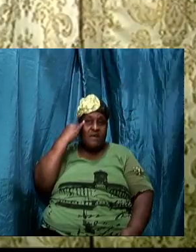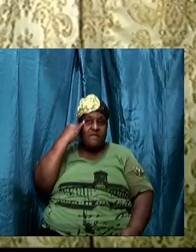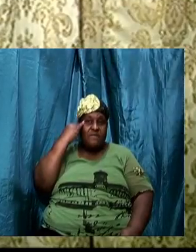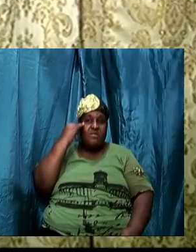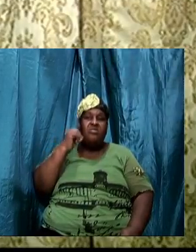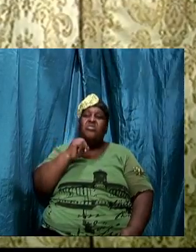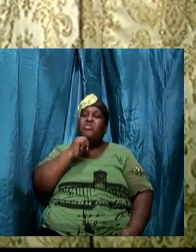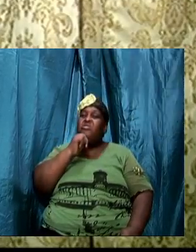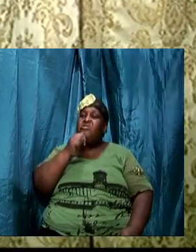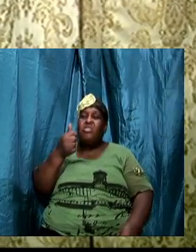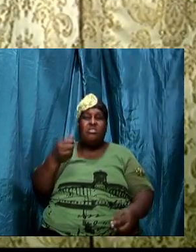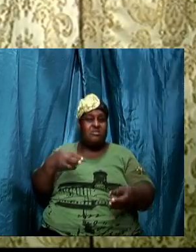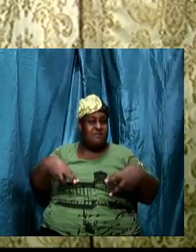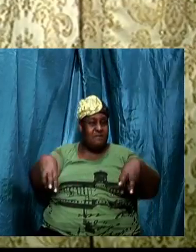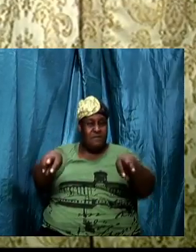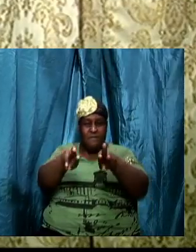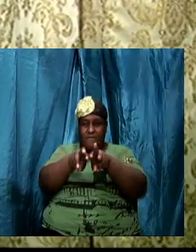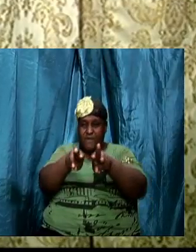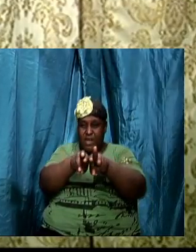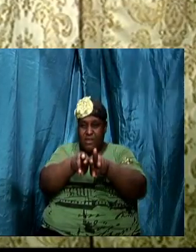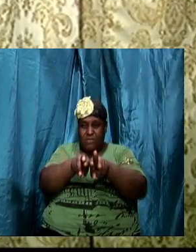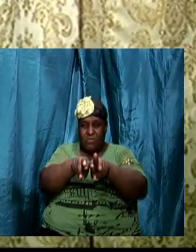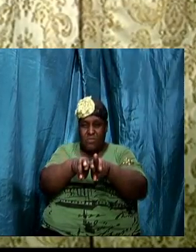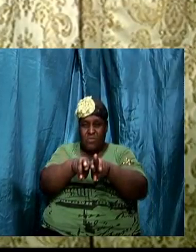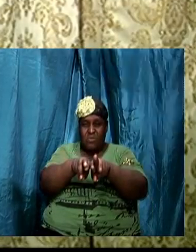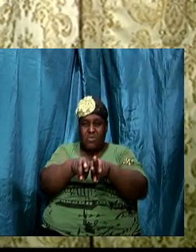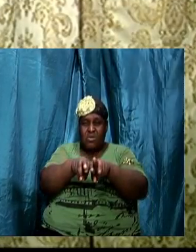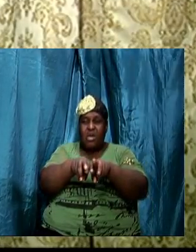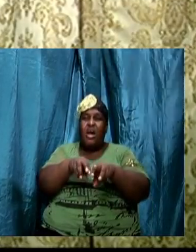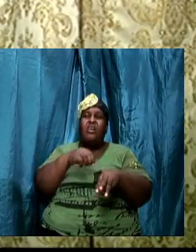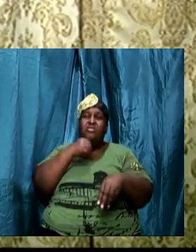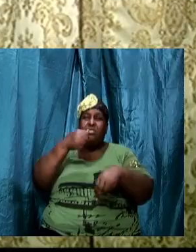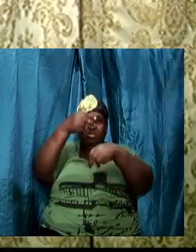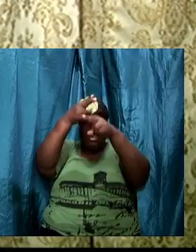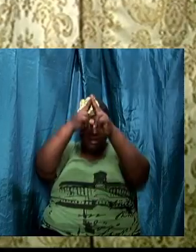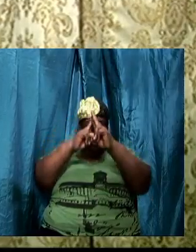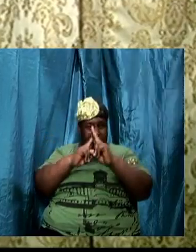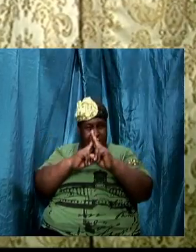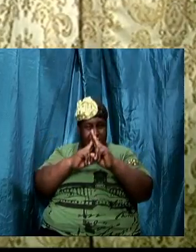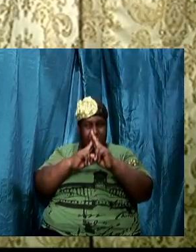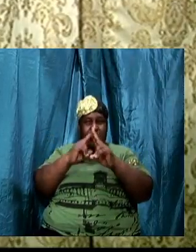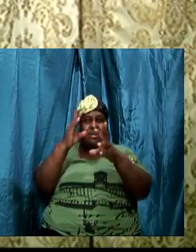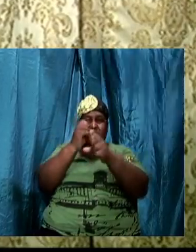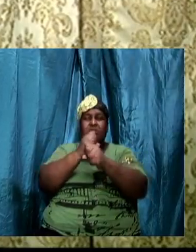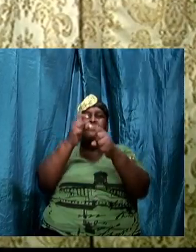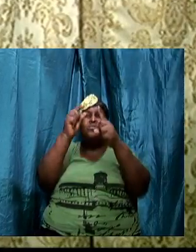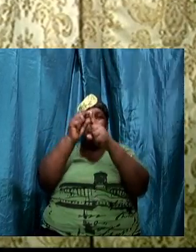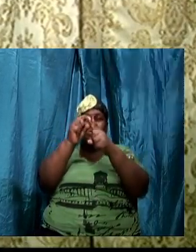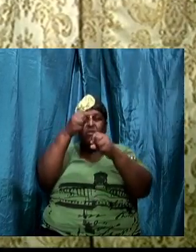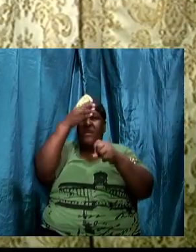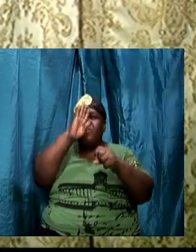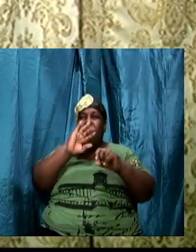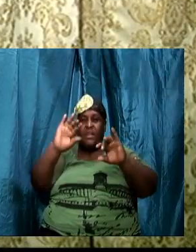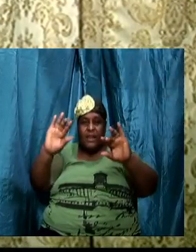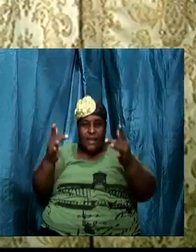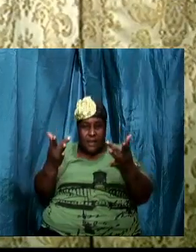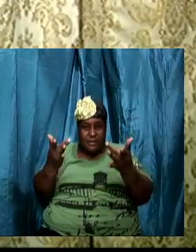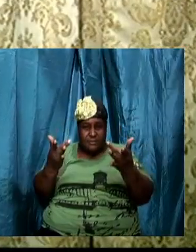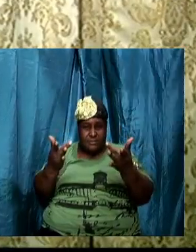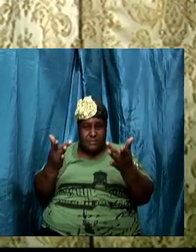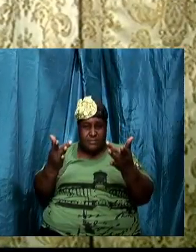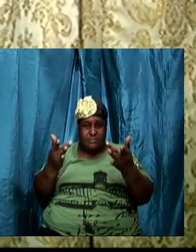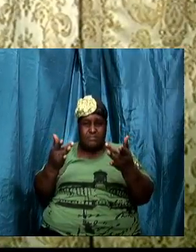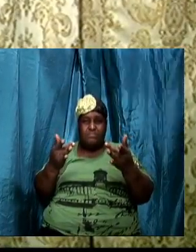undervalue, if we discredit, if we treat lightly the words of Almighty